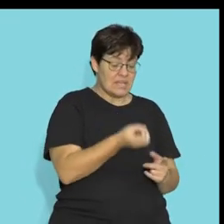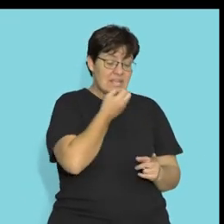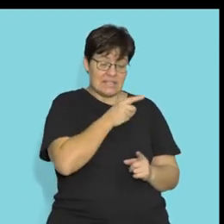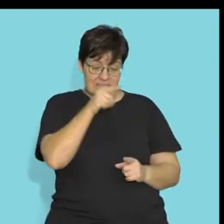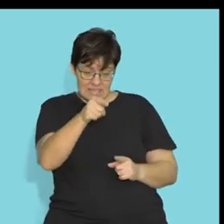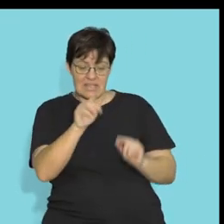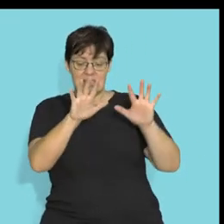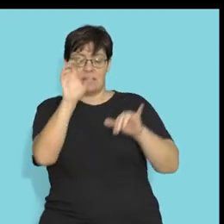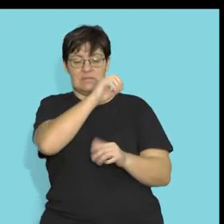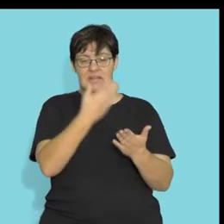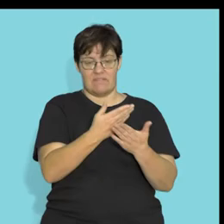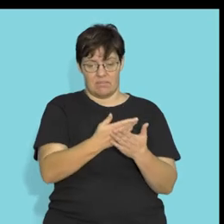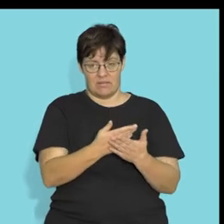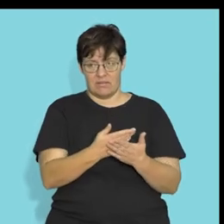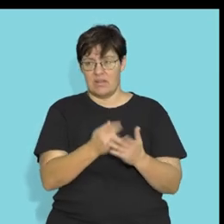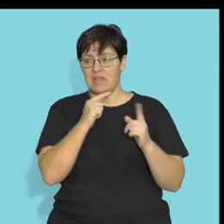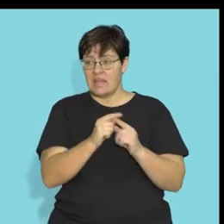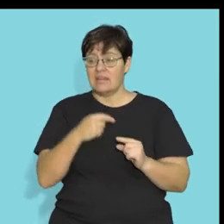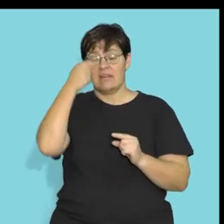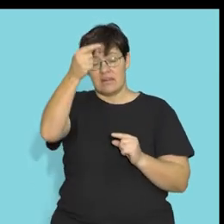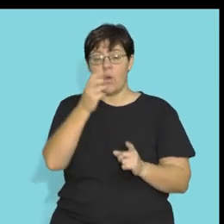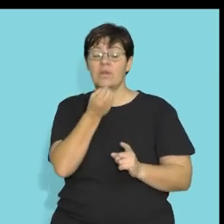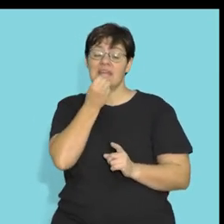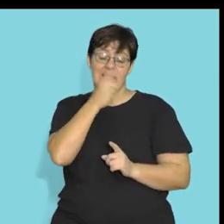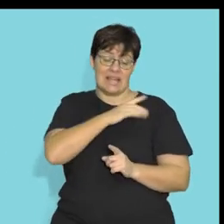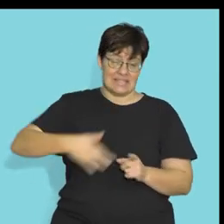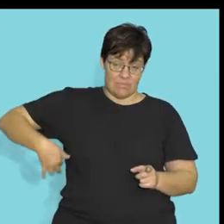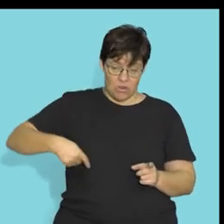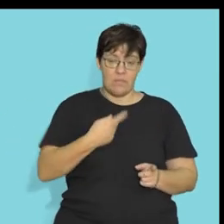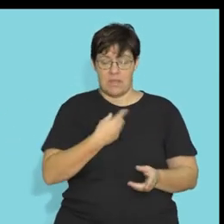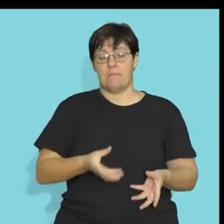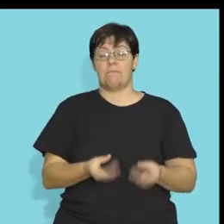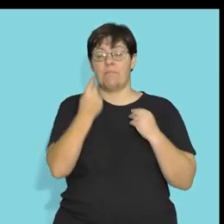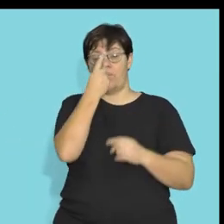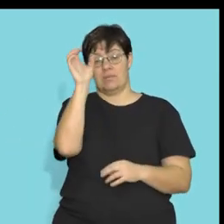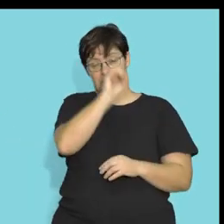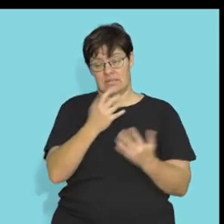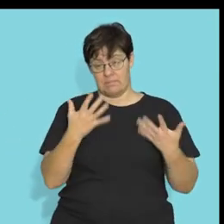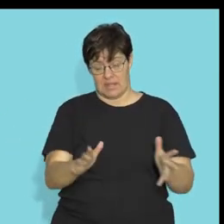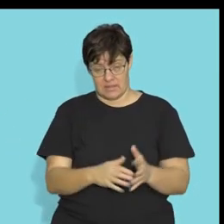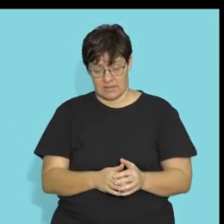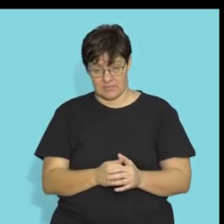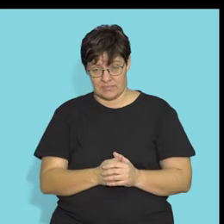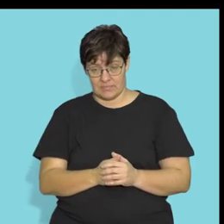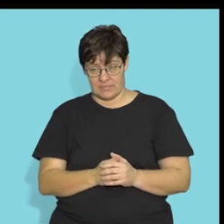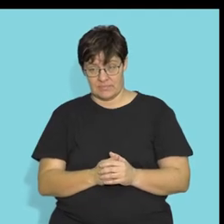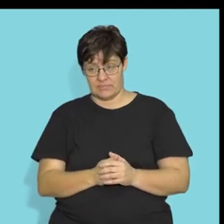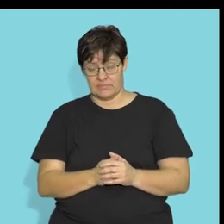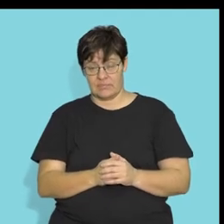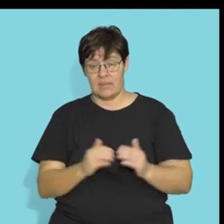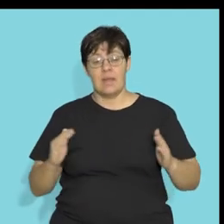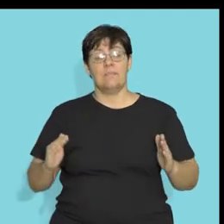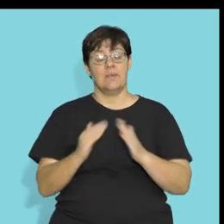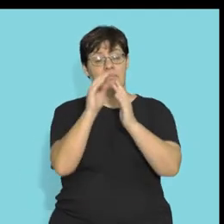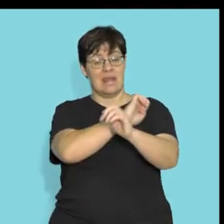the secondary primary consumers, and your secondary consumers in turn get only 1%. So we find that the pyramids